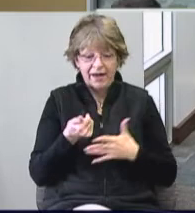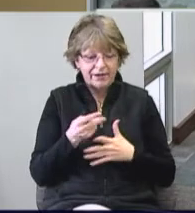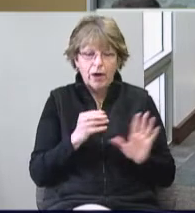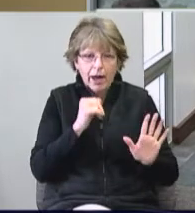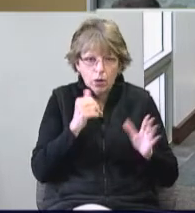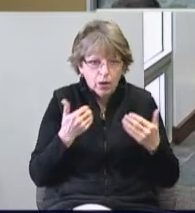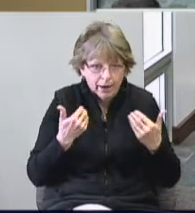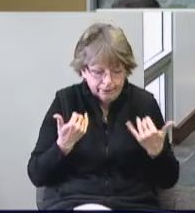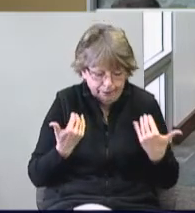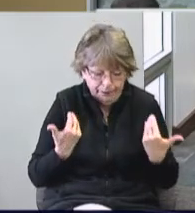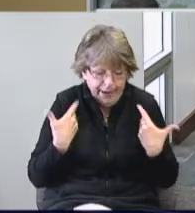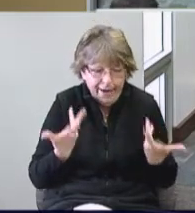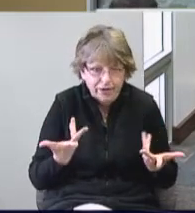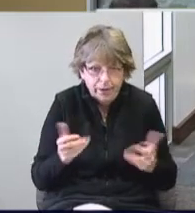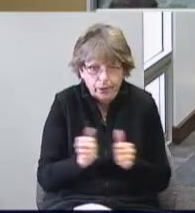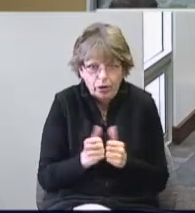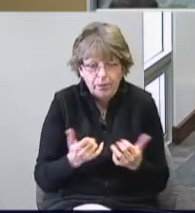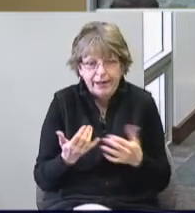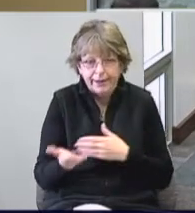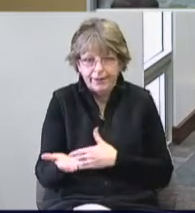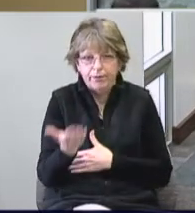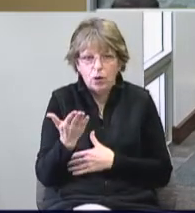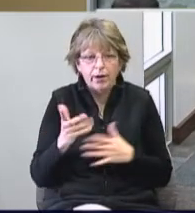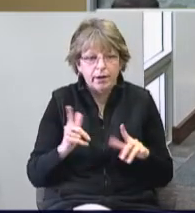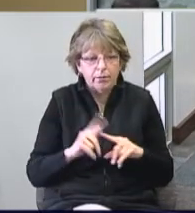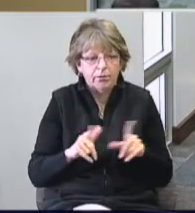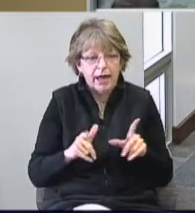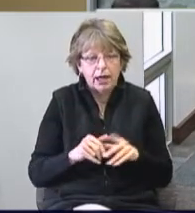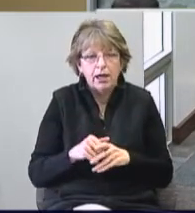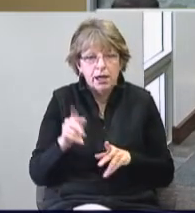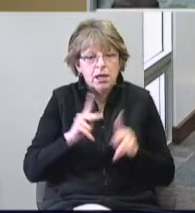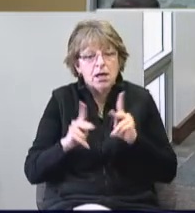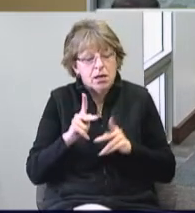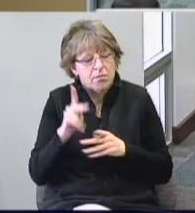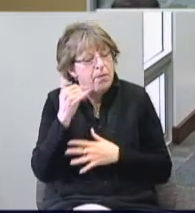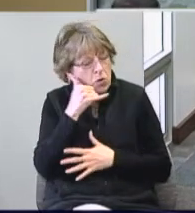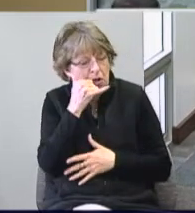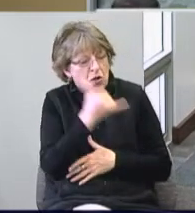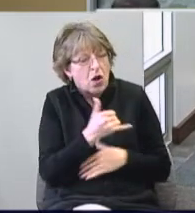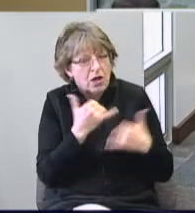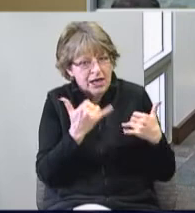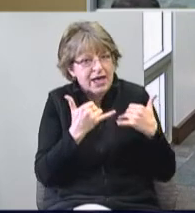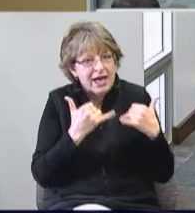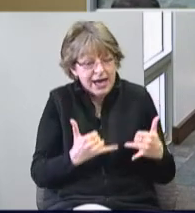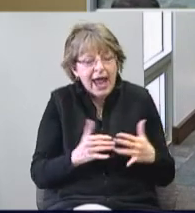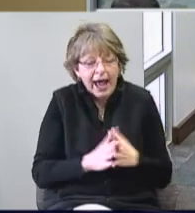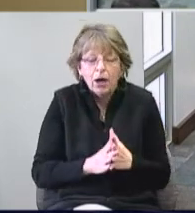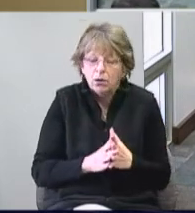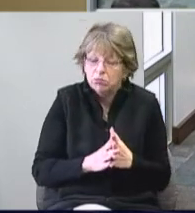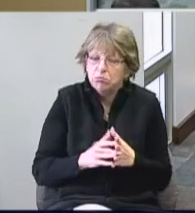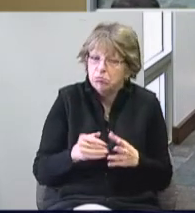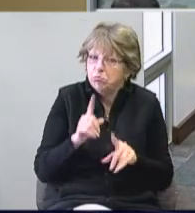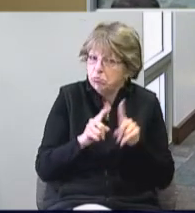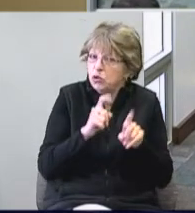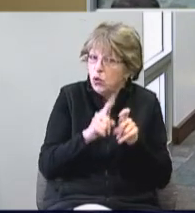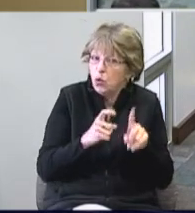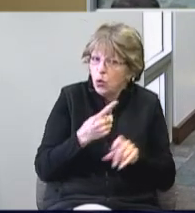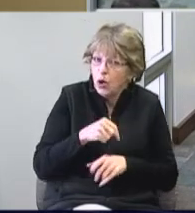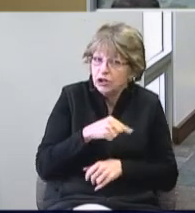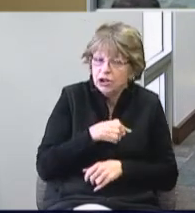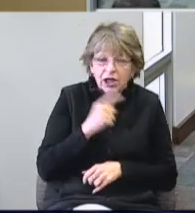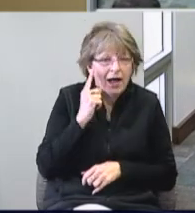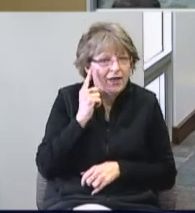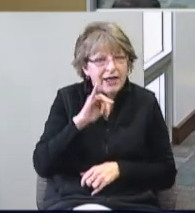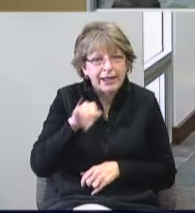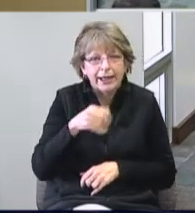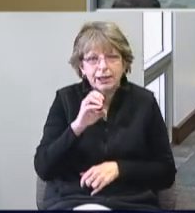but examples of sizes, and Right. so people call in, oh yeah, you're about this, and, Right. here's what it is, and I think Jeff Peters